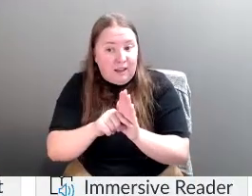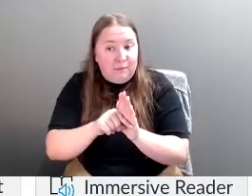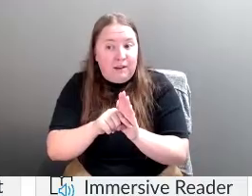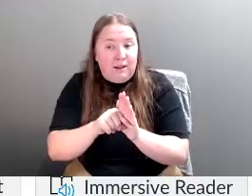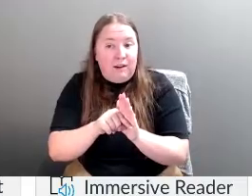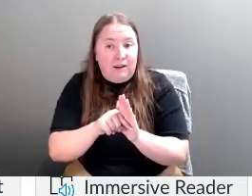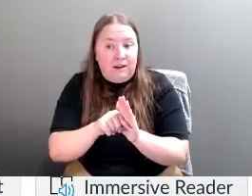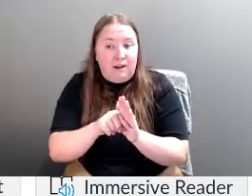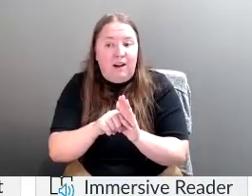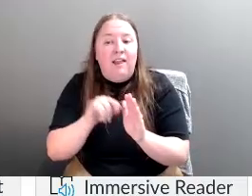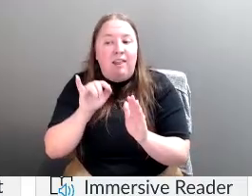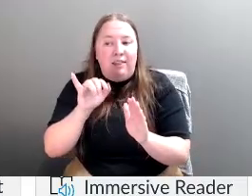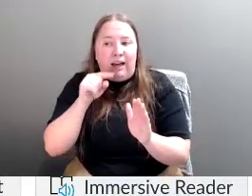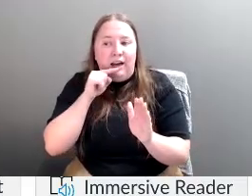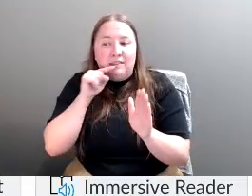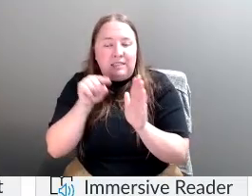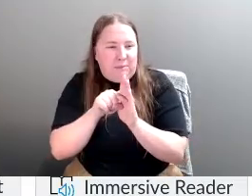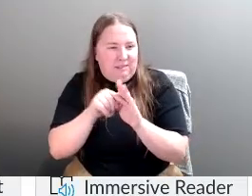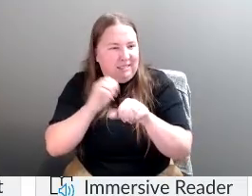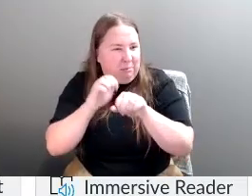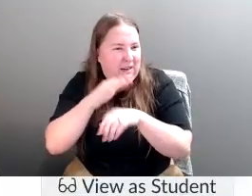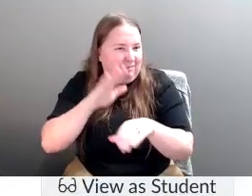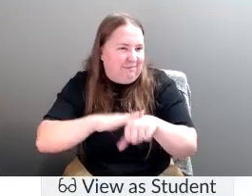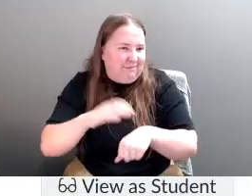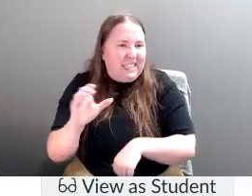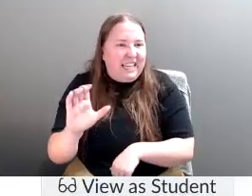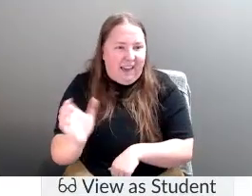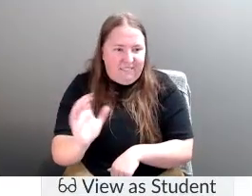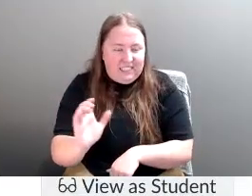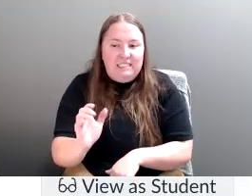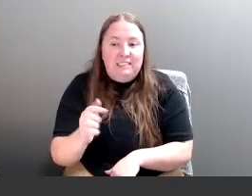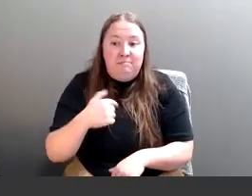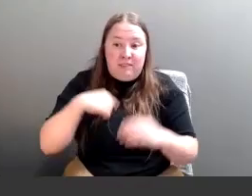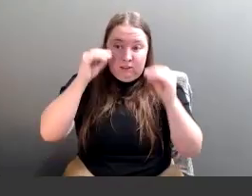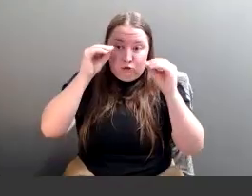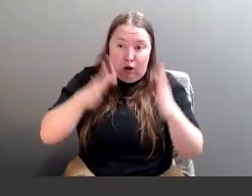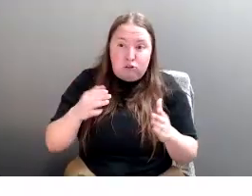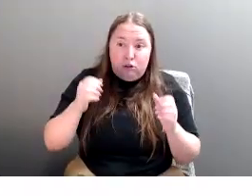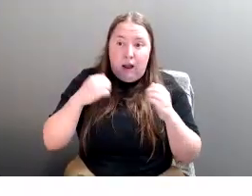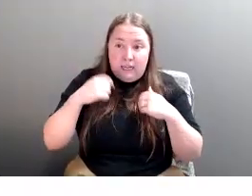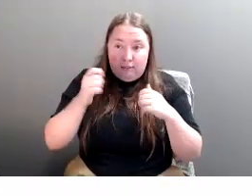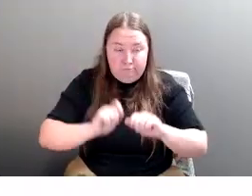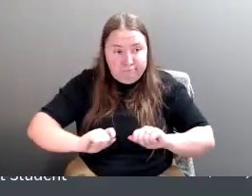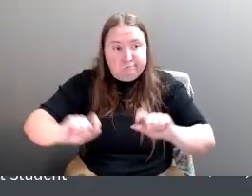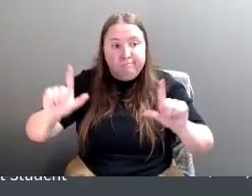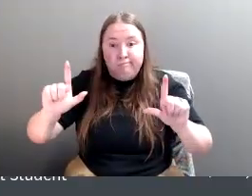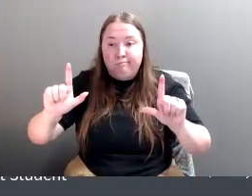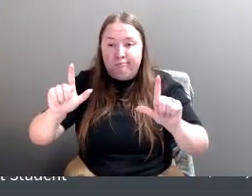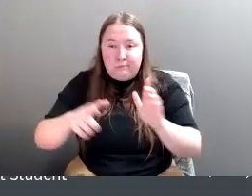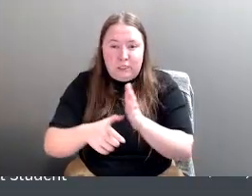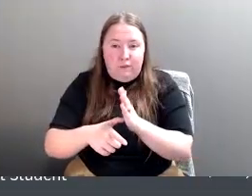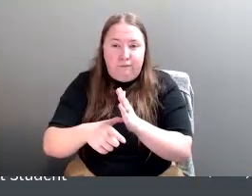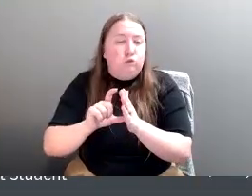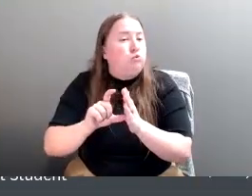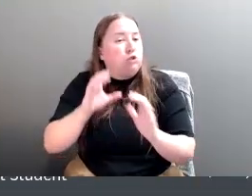that assignment is submitted into Canvas, and as the instructor, then I can go in and actually review